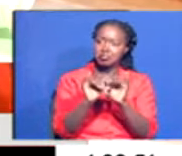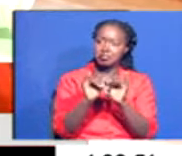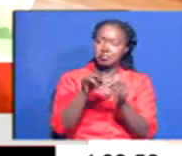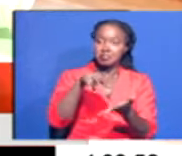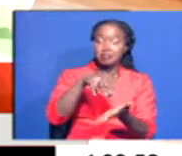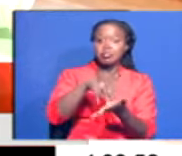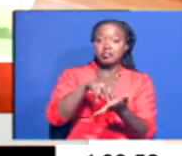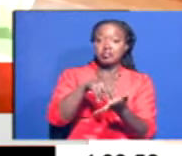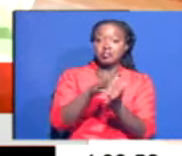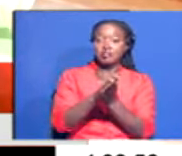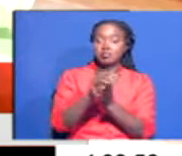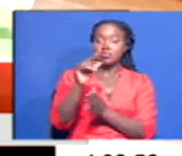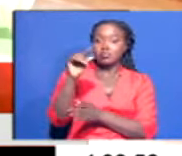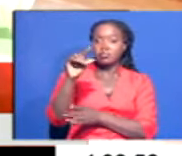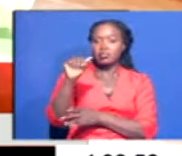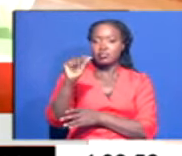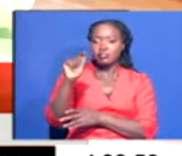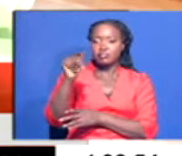we shall have